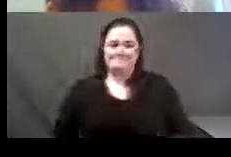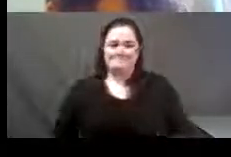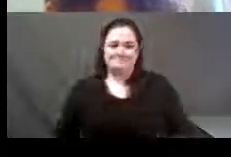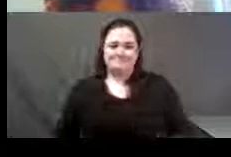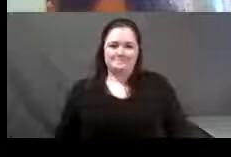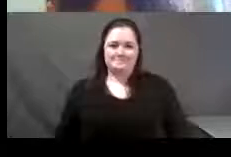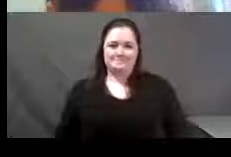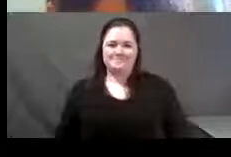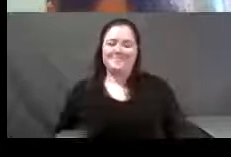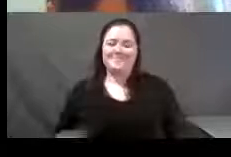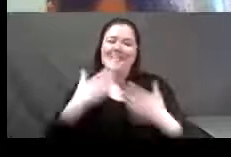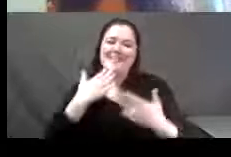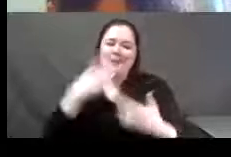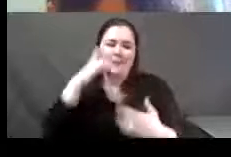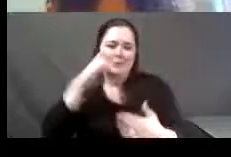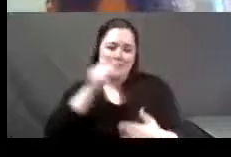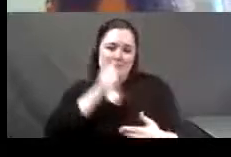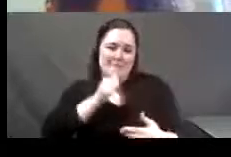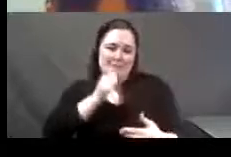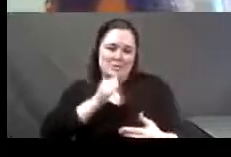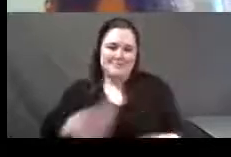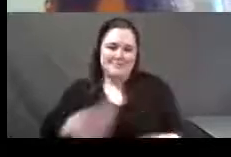Thanks for your patience, y'all.